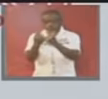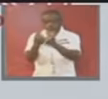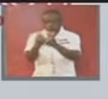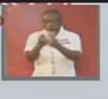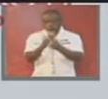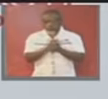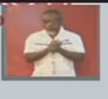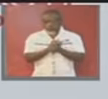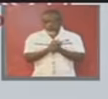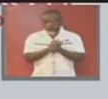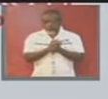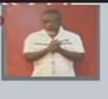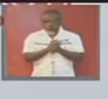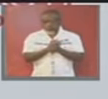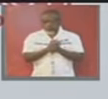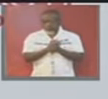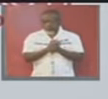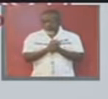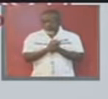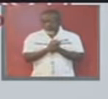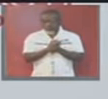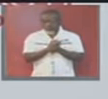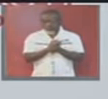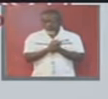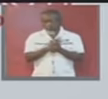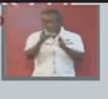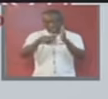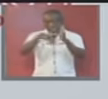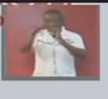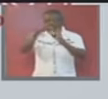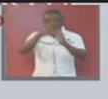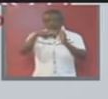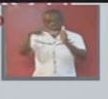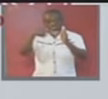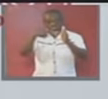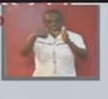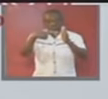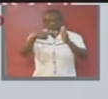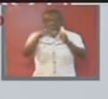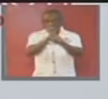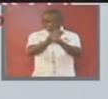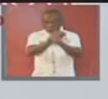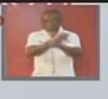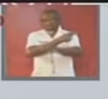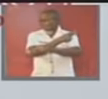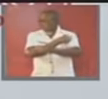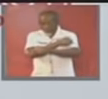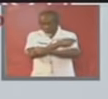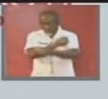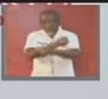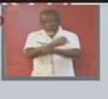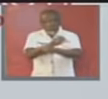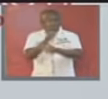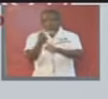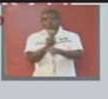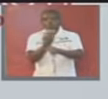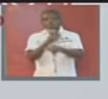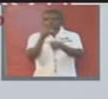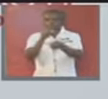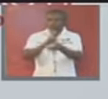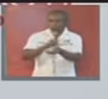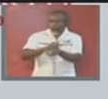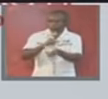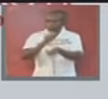phase 1. So let me just repeat it. High-risk people, healthcare workers. Healthcare workers does not only mean doctors